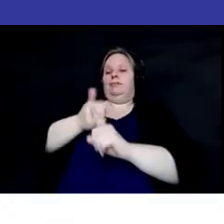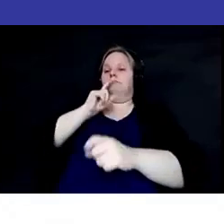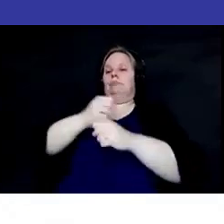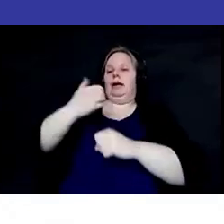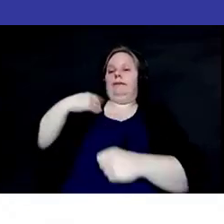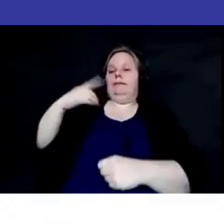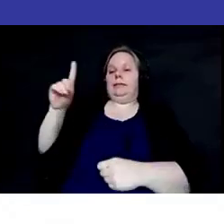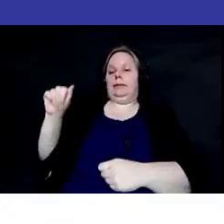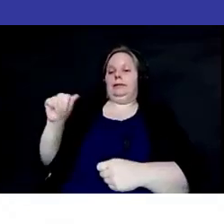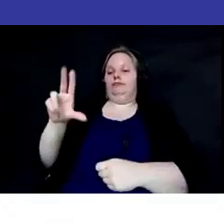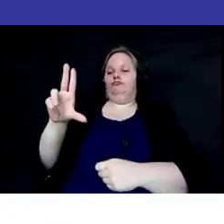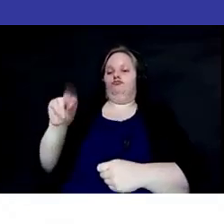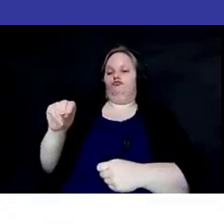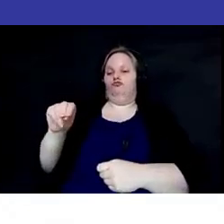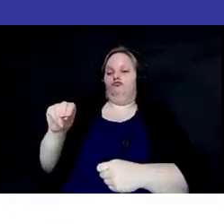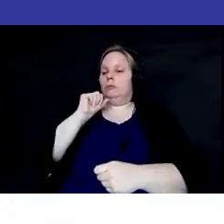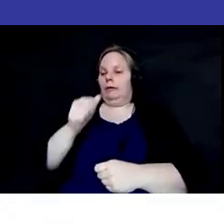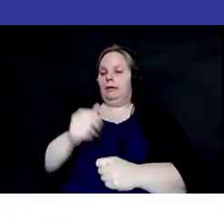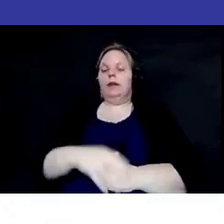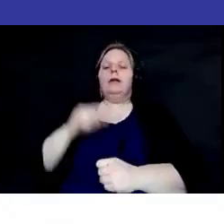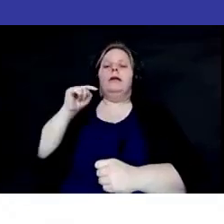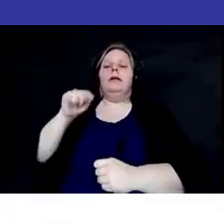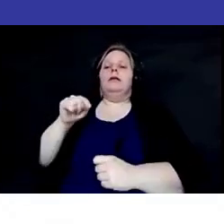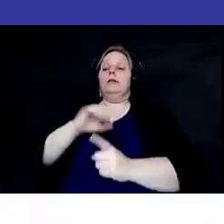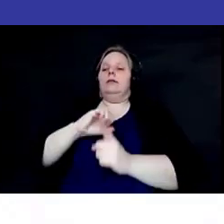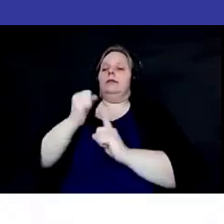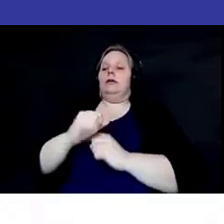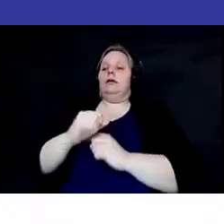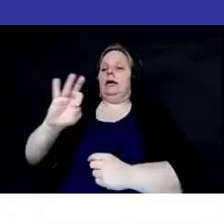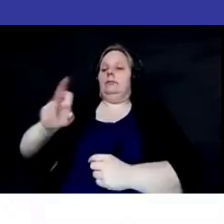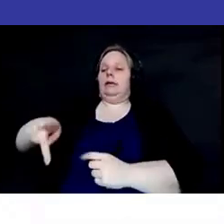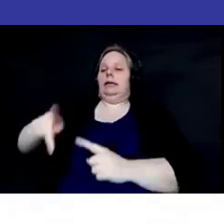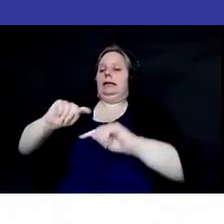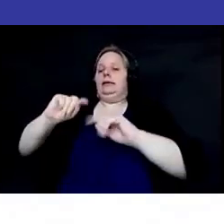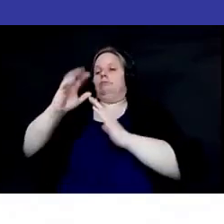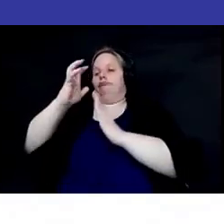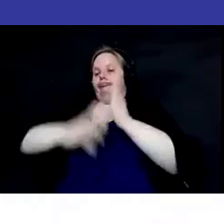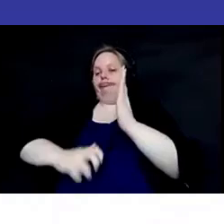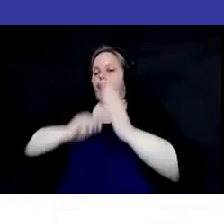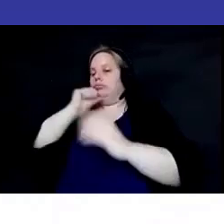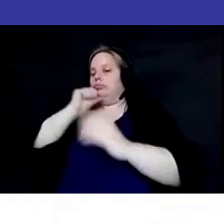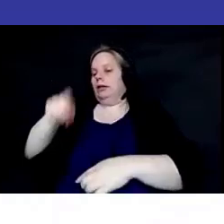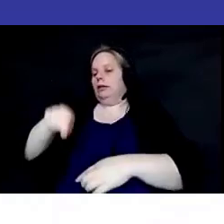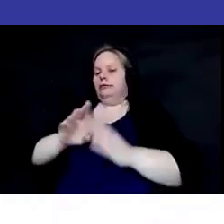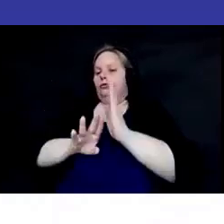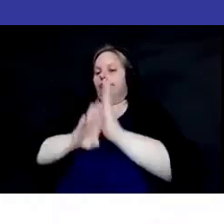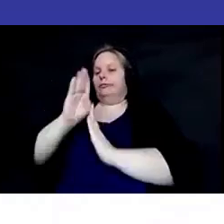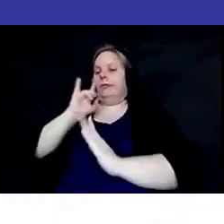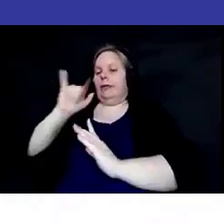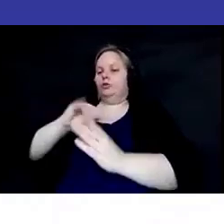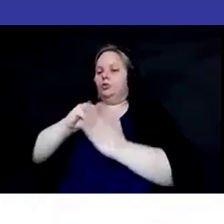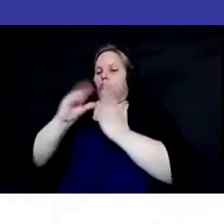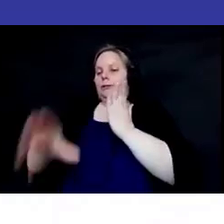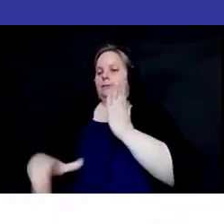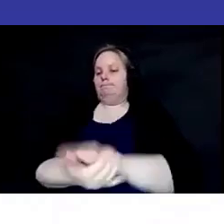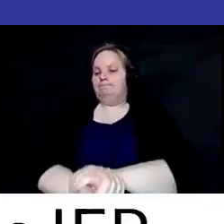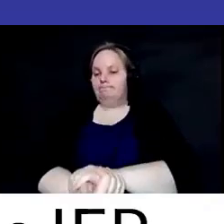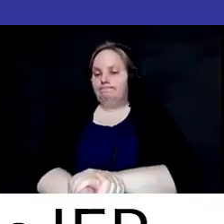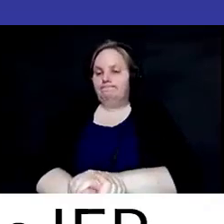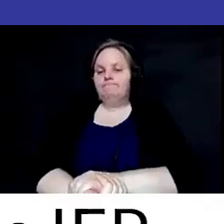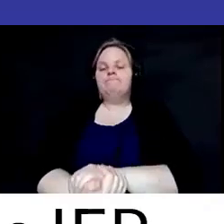disability. In this case, an IEP would not be developed for the student.